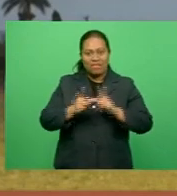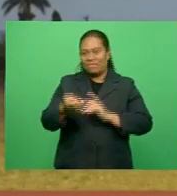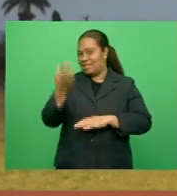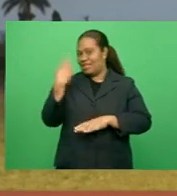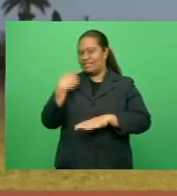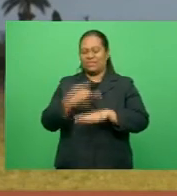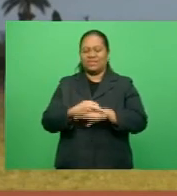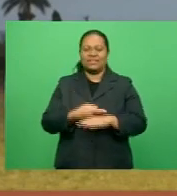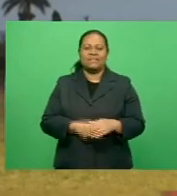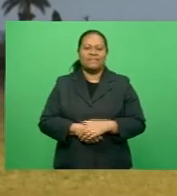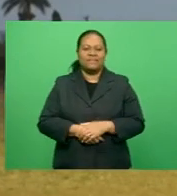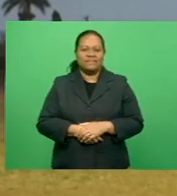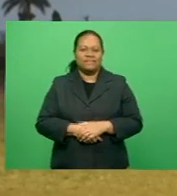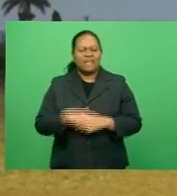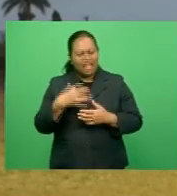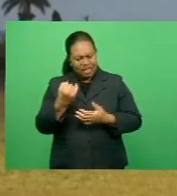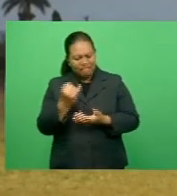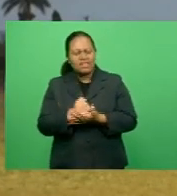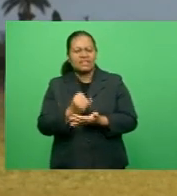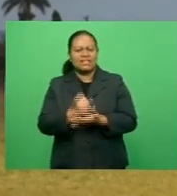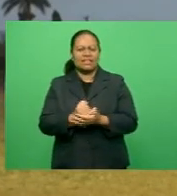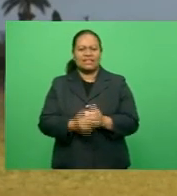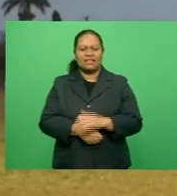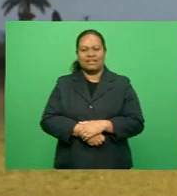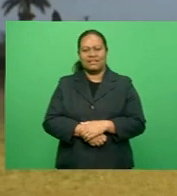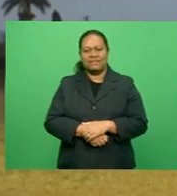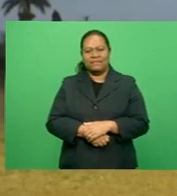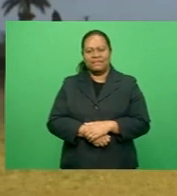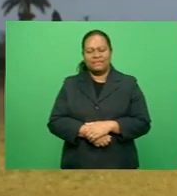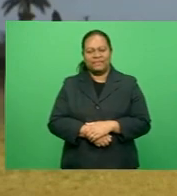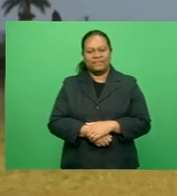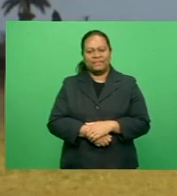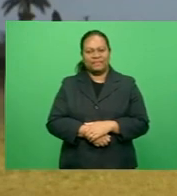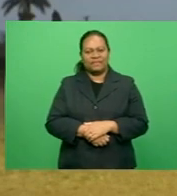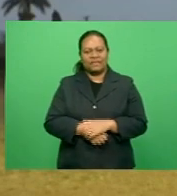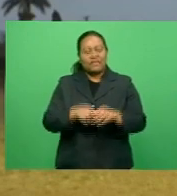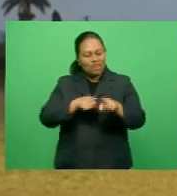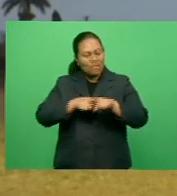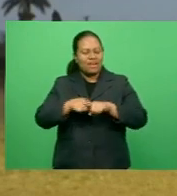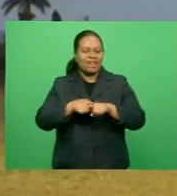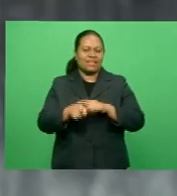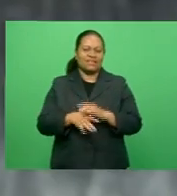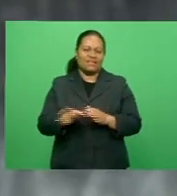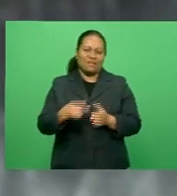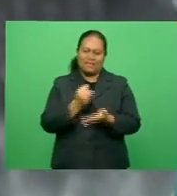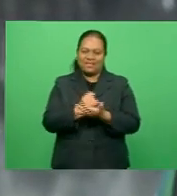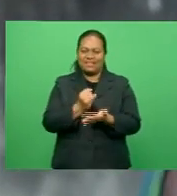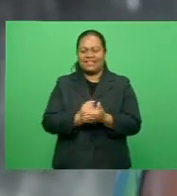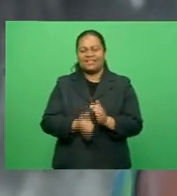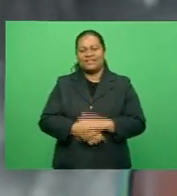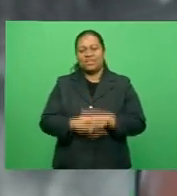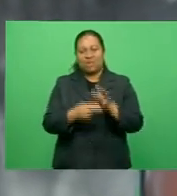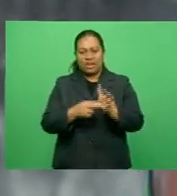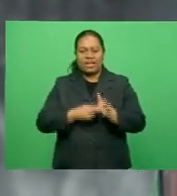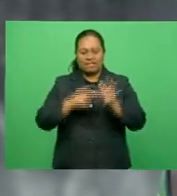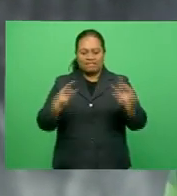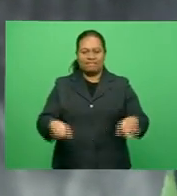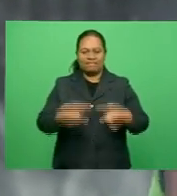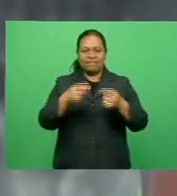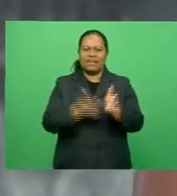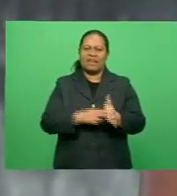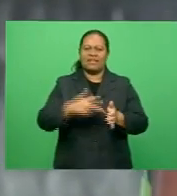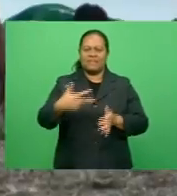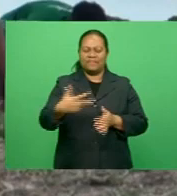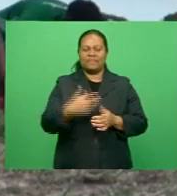think I did some of the mistakes, and yeah, I think I'll improve on my performance later on. Nadi will play Nasinu at 1 p.m.